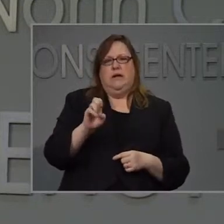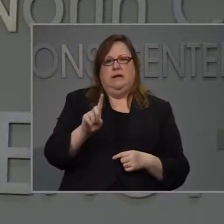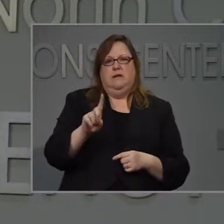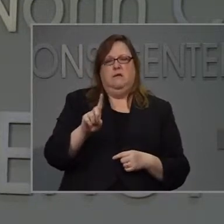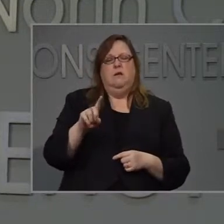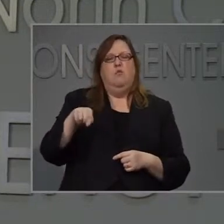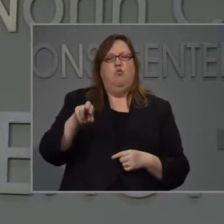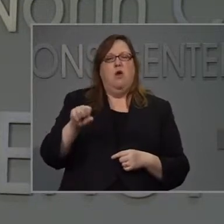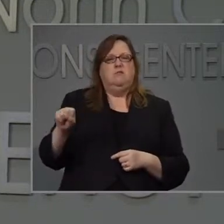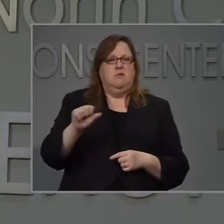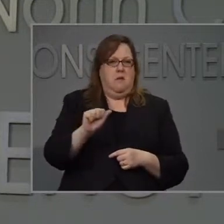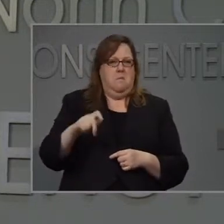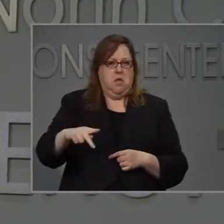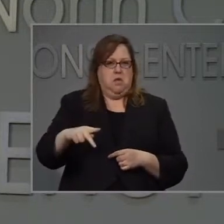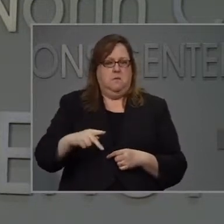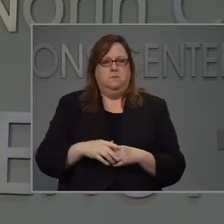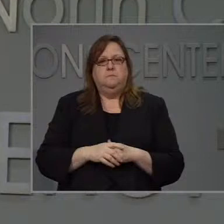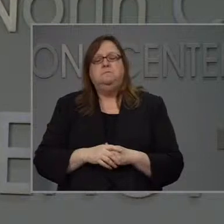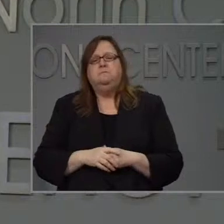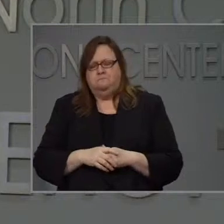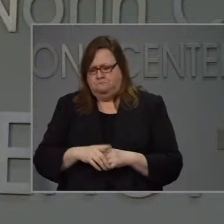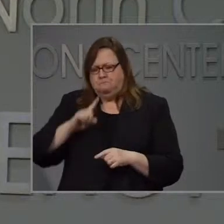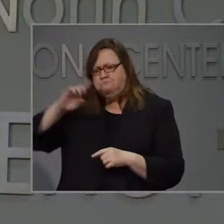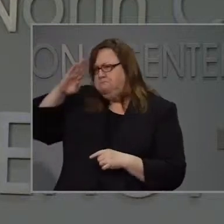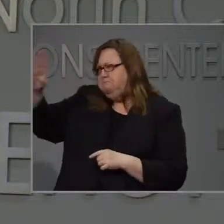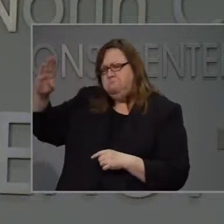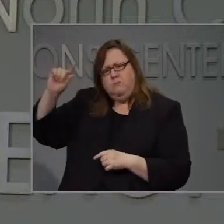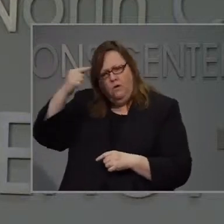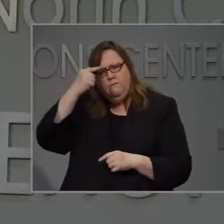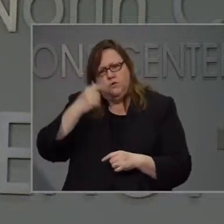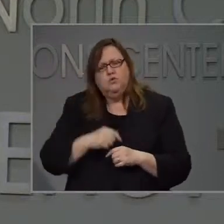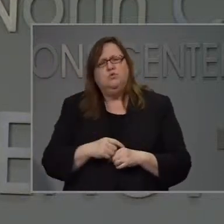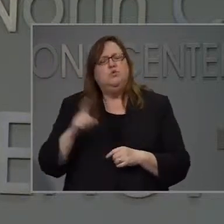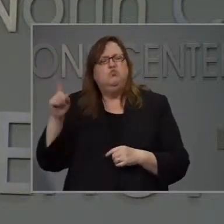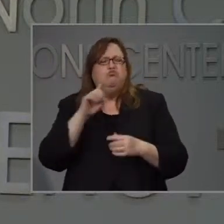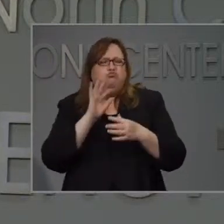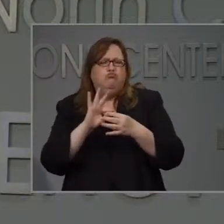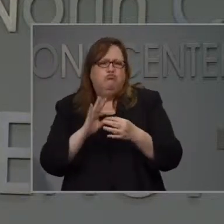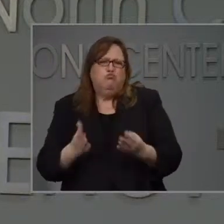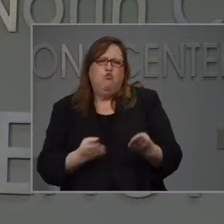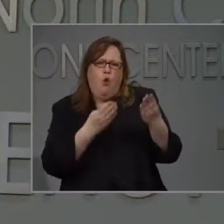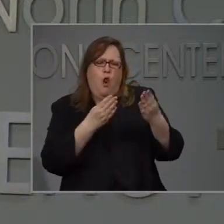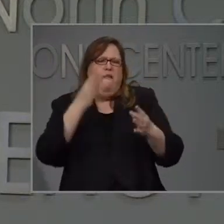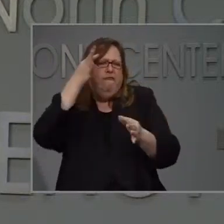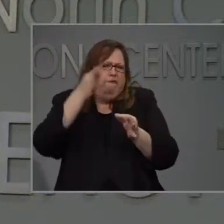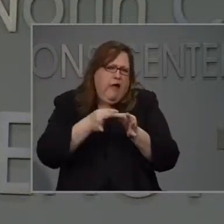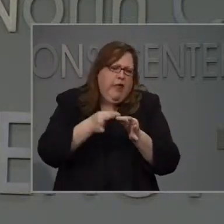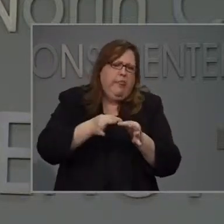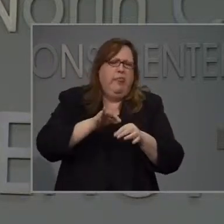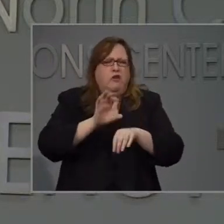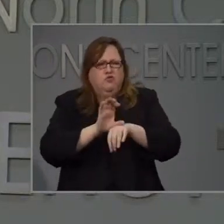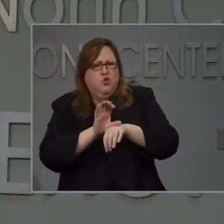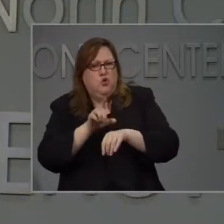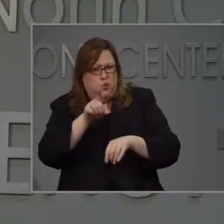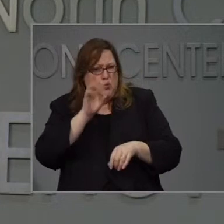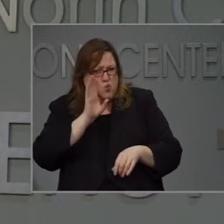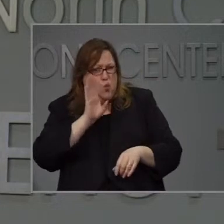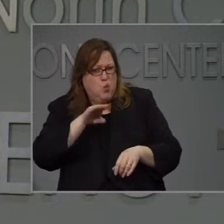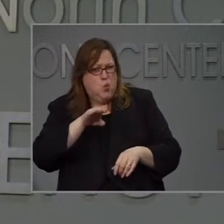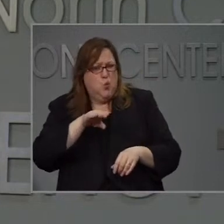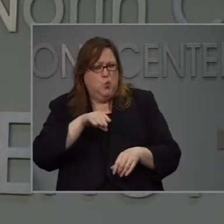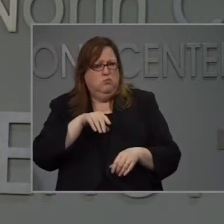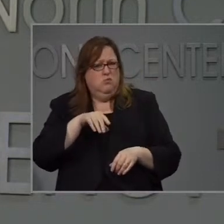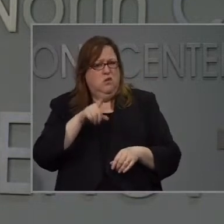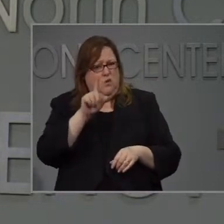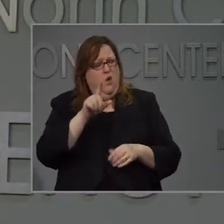Hi, Governor. It's Gary Robertson with AP, and you've brought up already the discussion about faith, but you obviously know that there's been a lawsuit filed